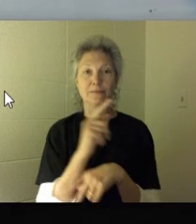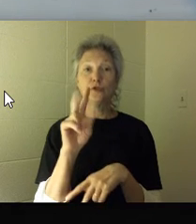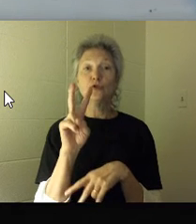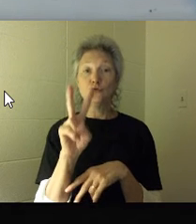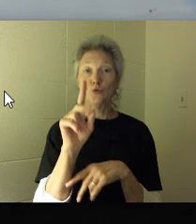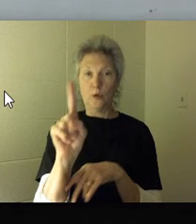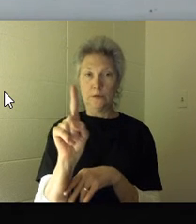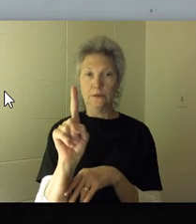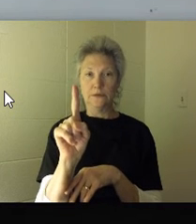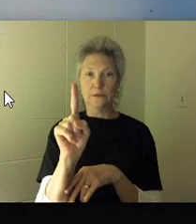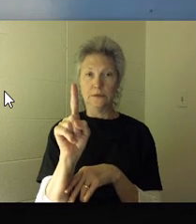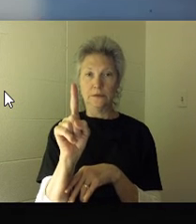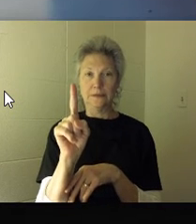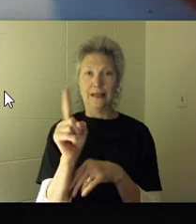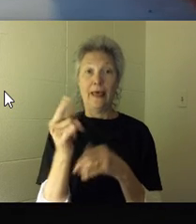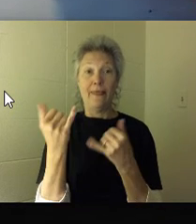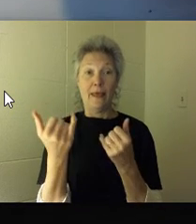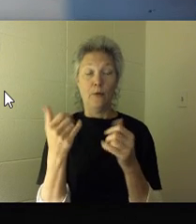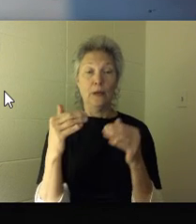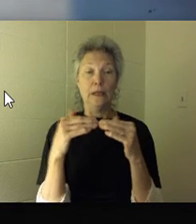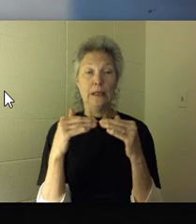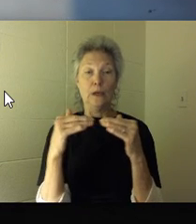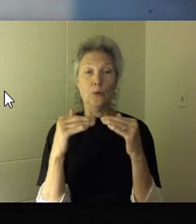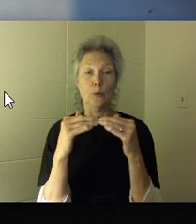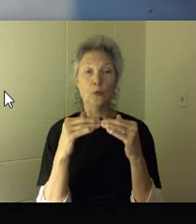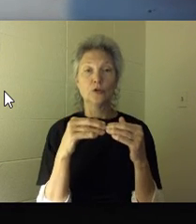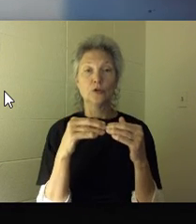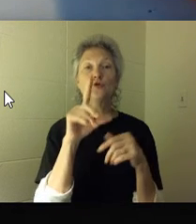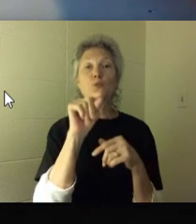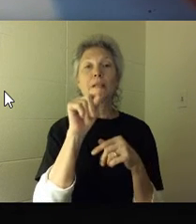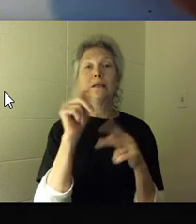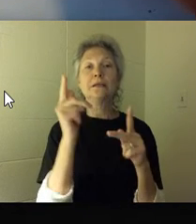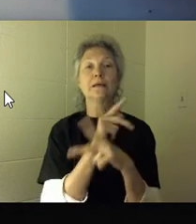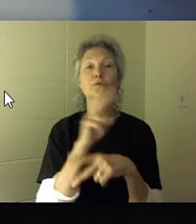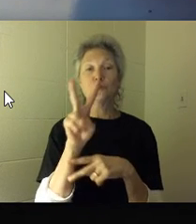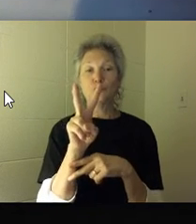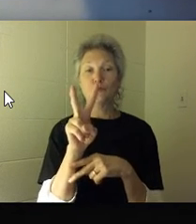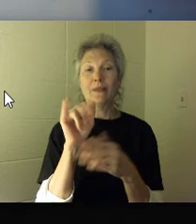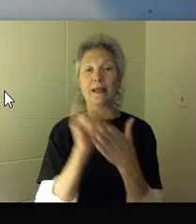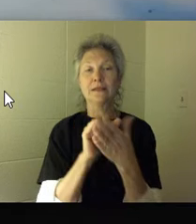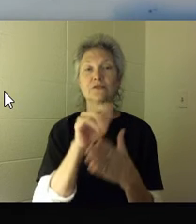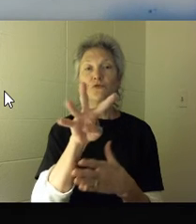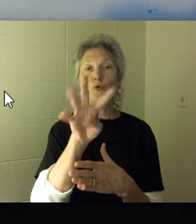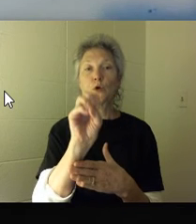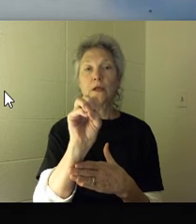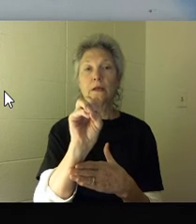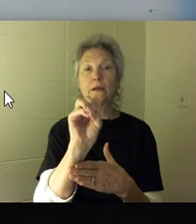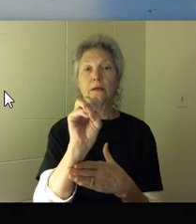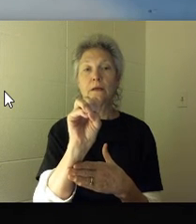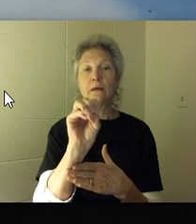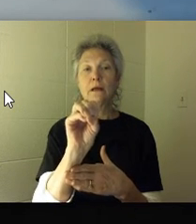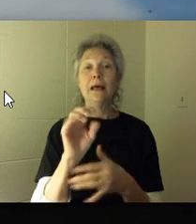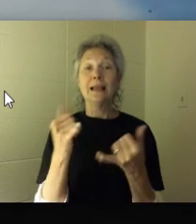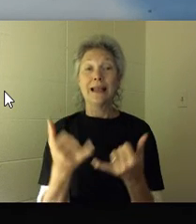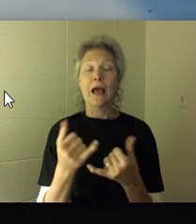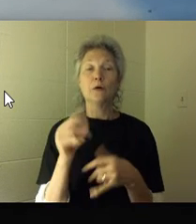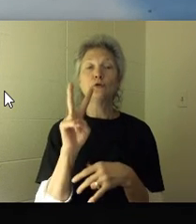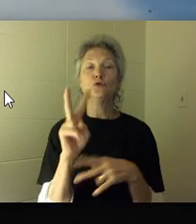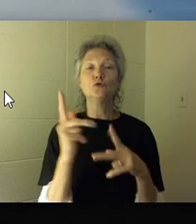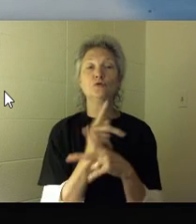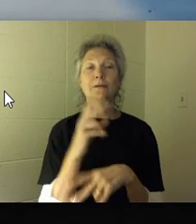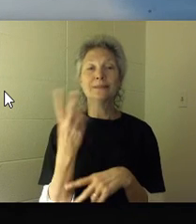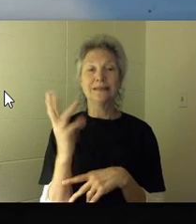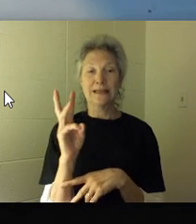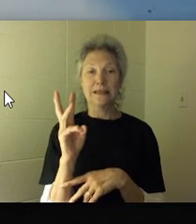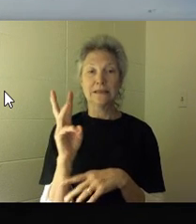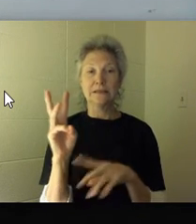2 ones, and that would be 20 times 2, which is 40, and then I have